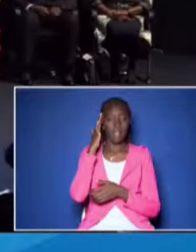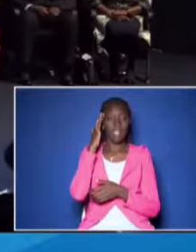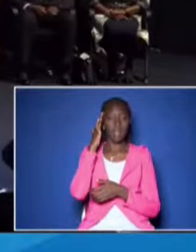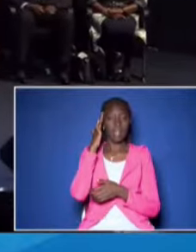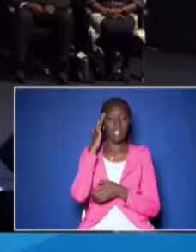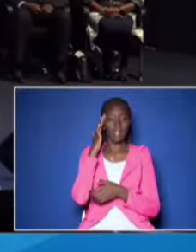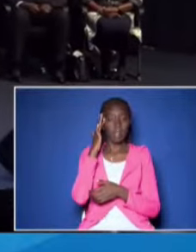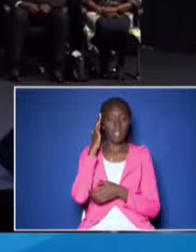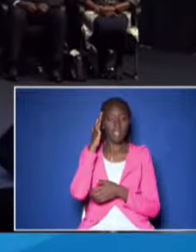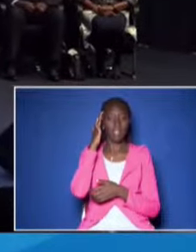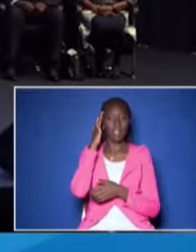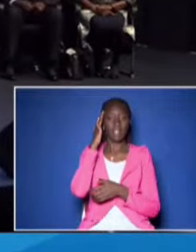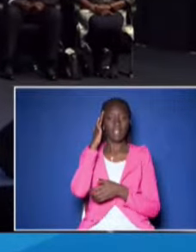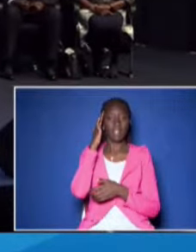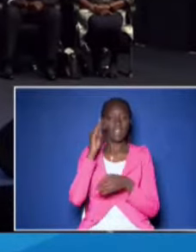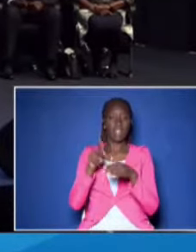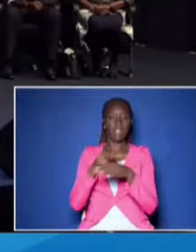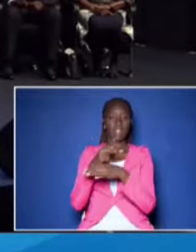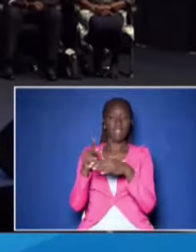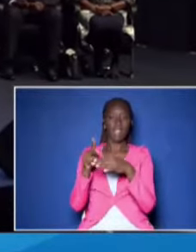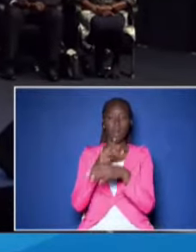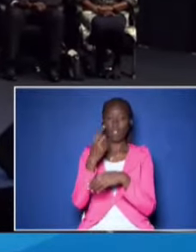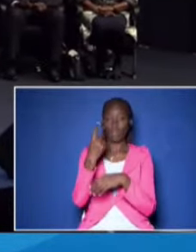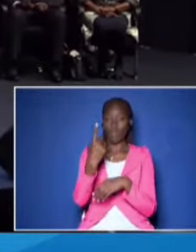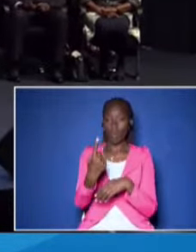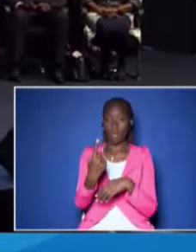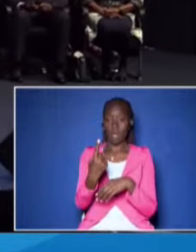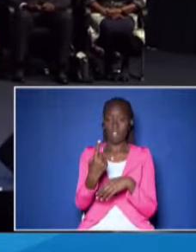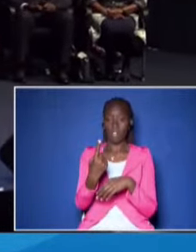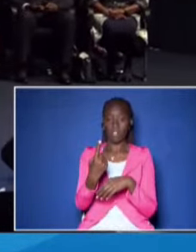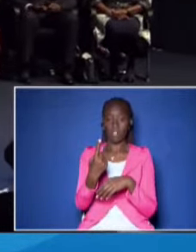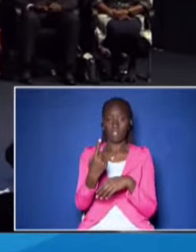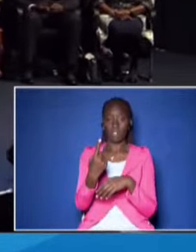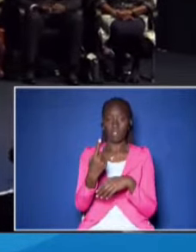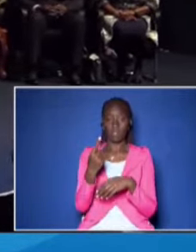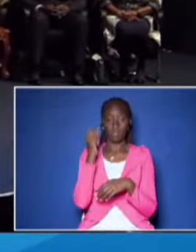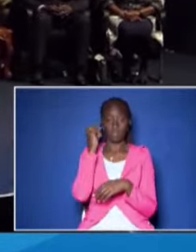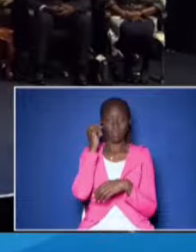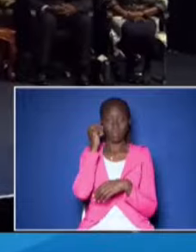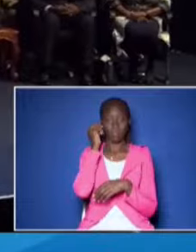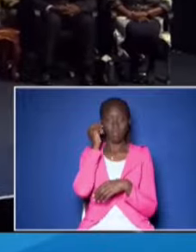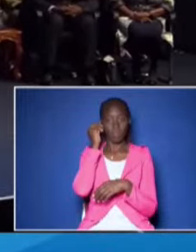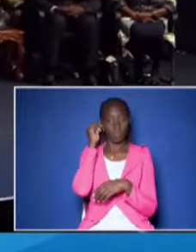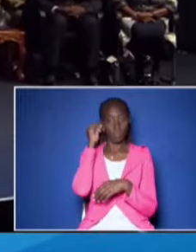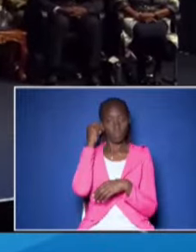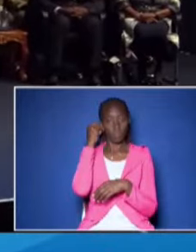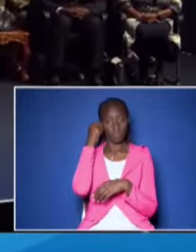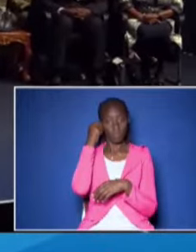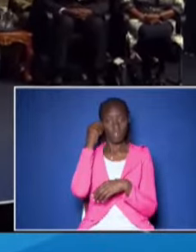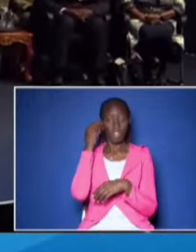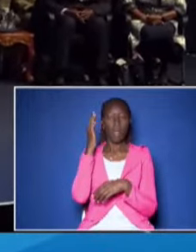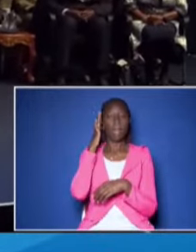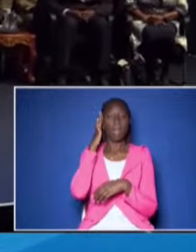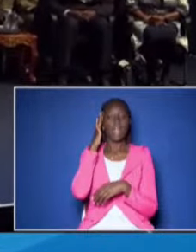meditate Psalm one one more time